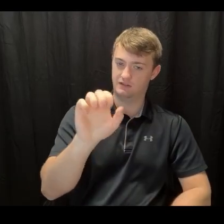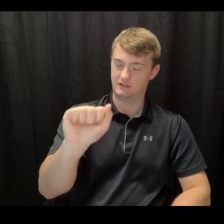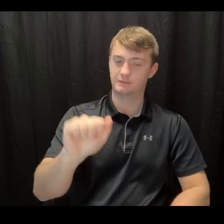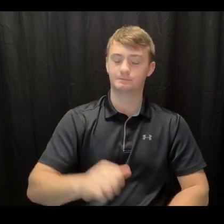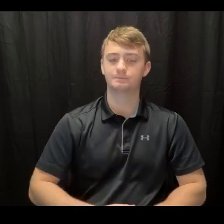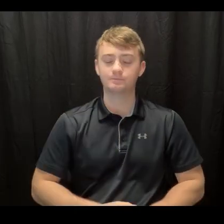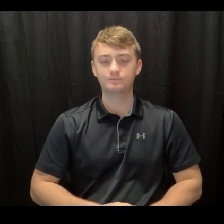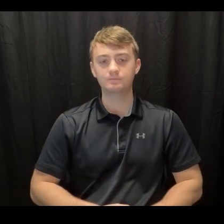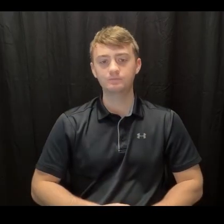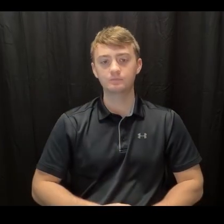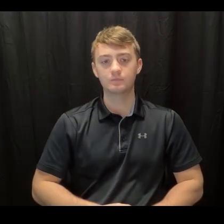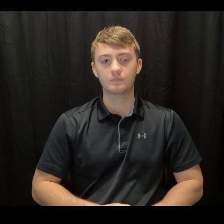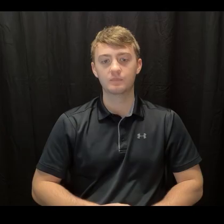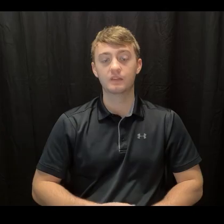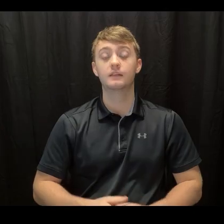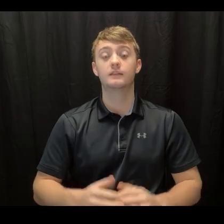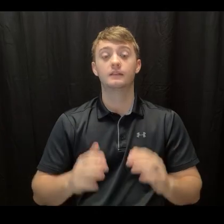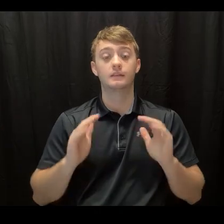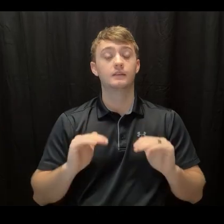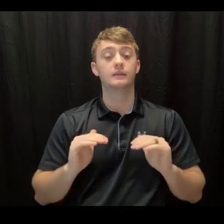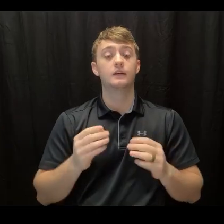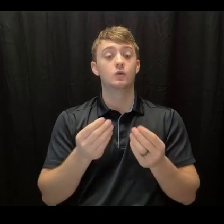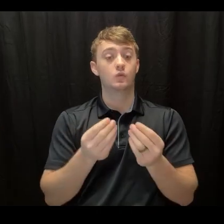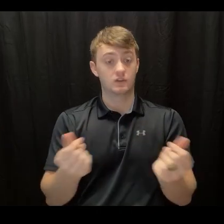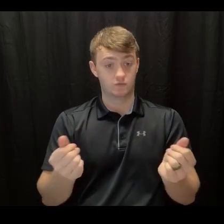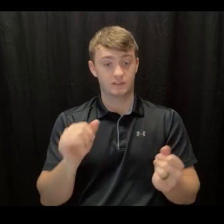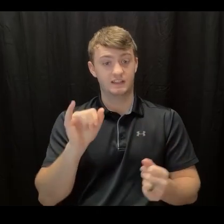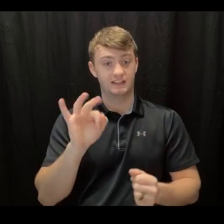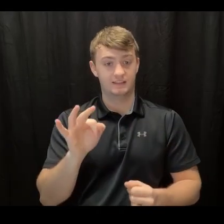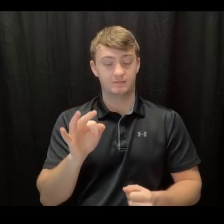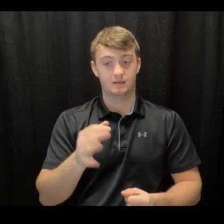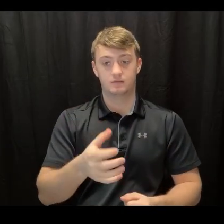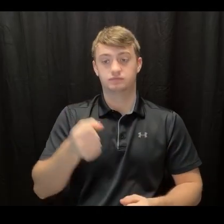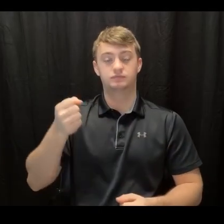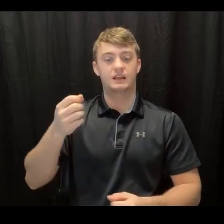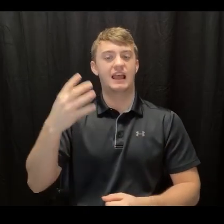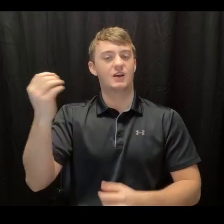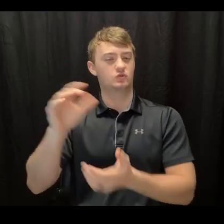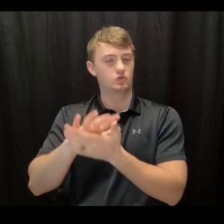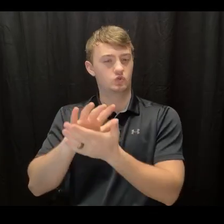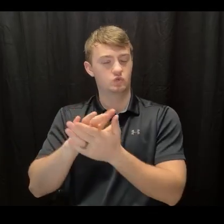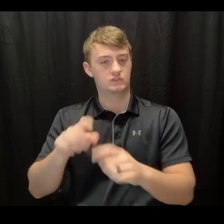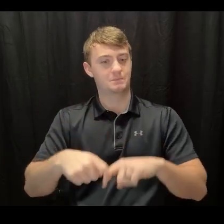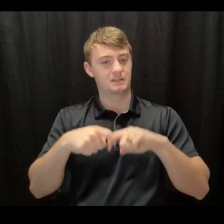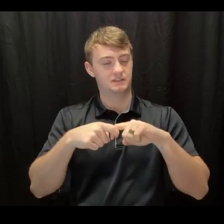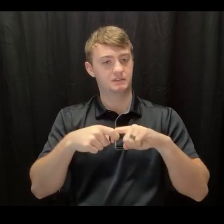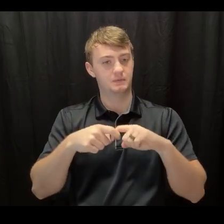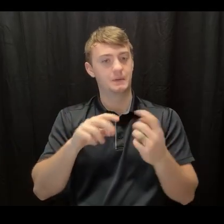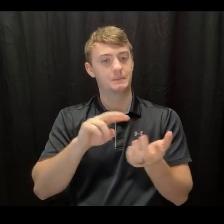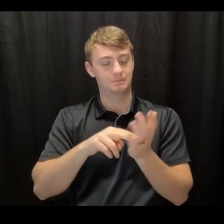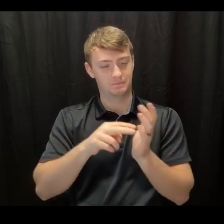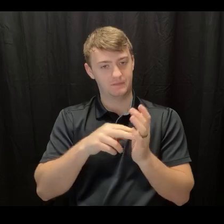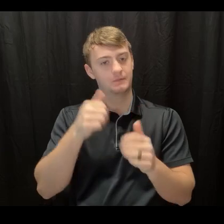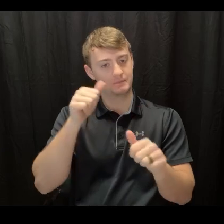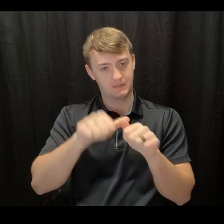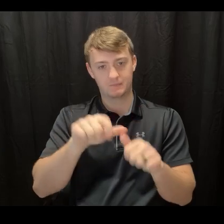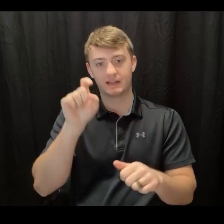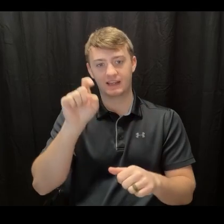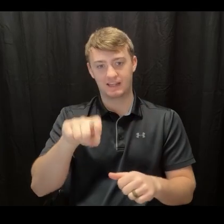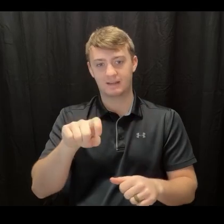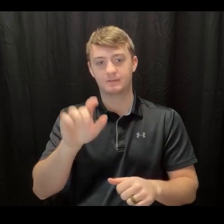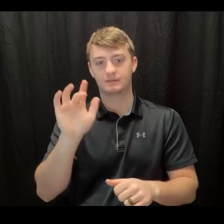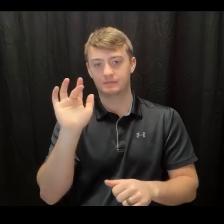IDEA. For the resolution, if it's an out-of-school suspension, remember that you